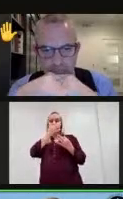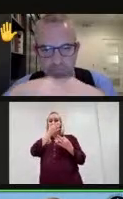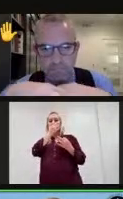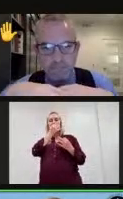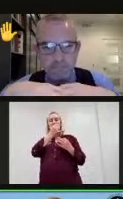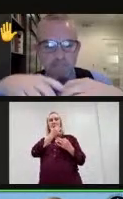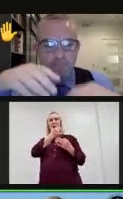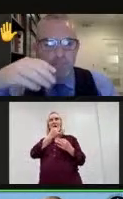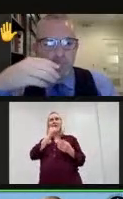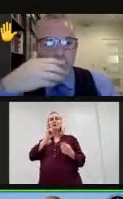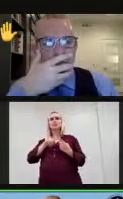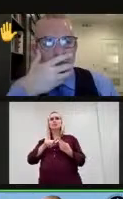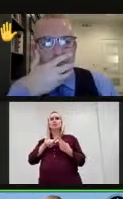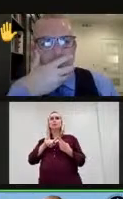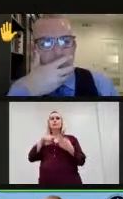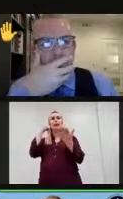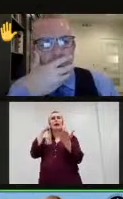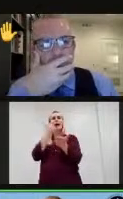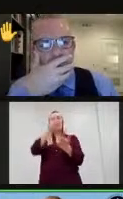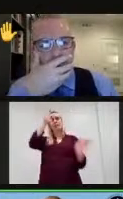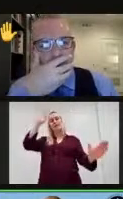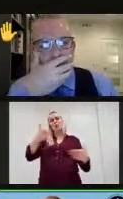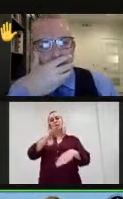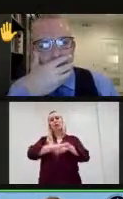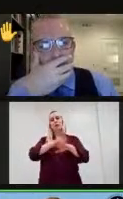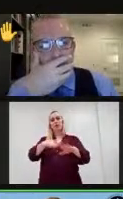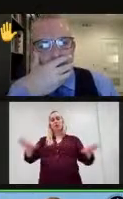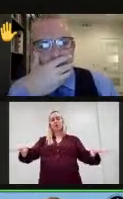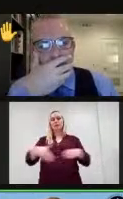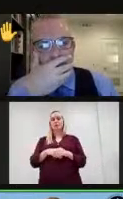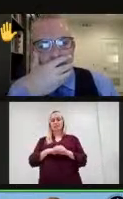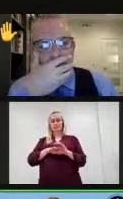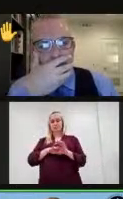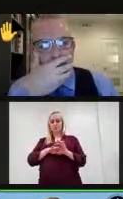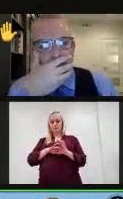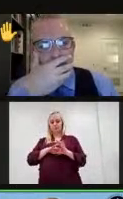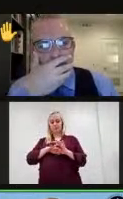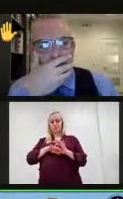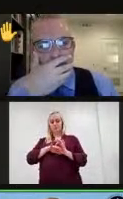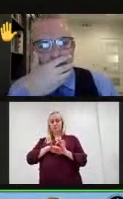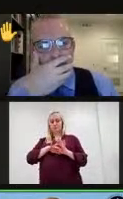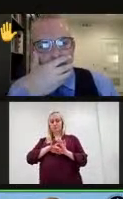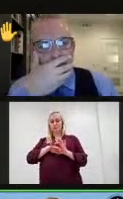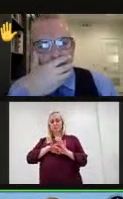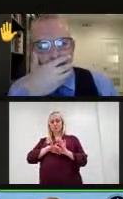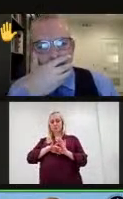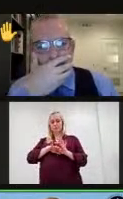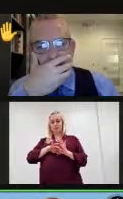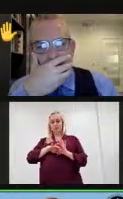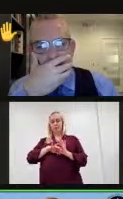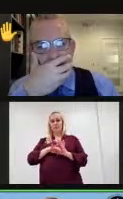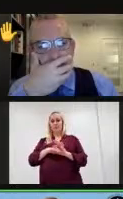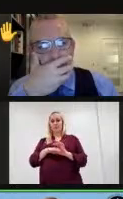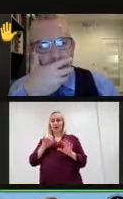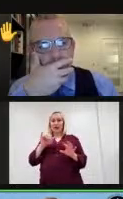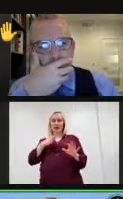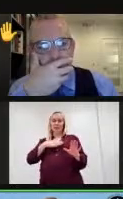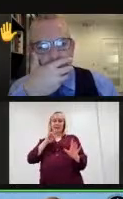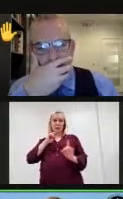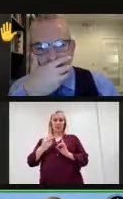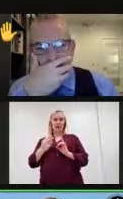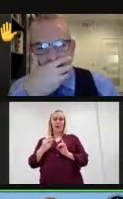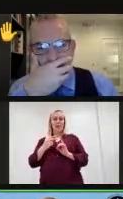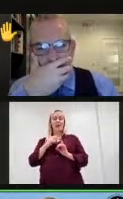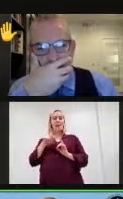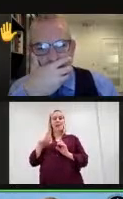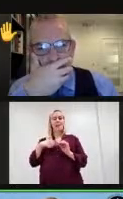helping focus on the children. So I think probably that's how I see it. When parents